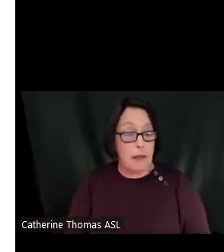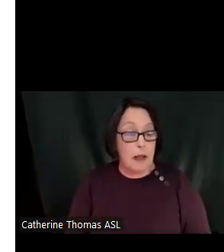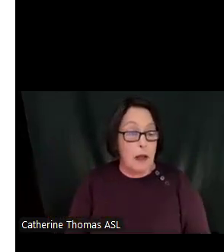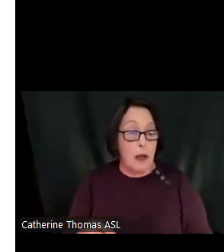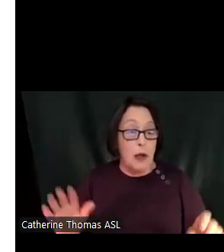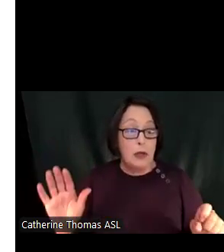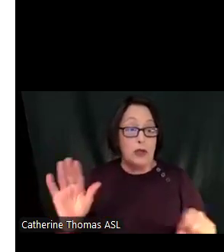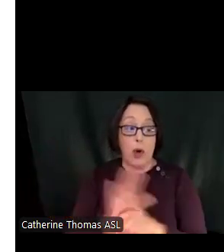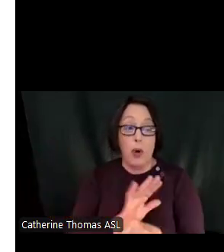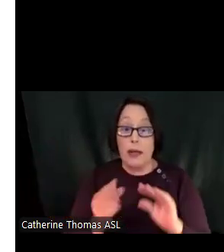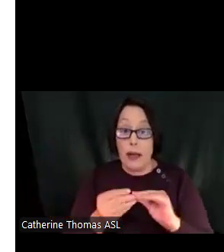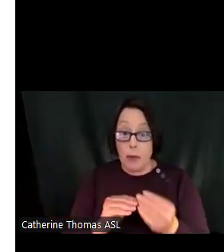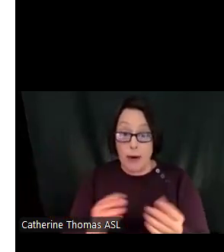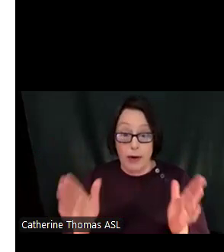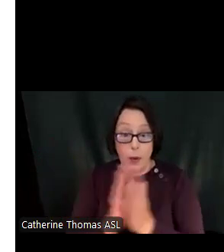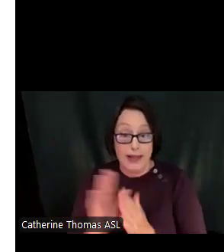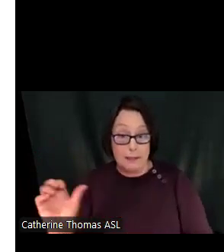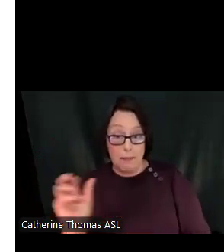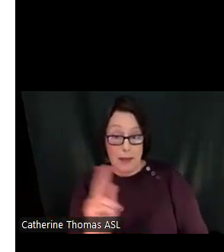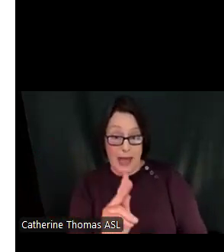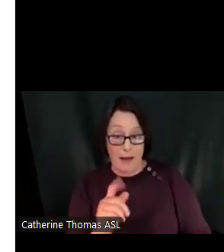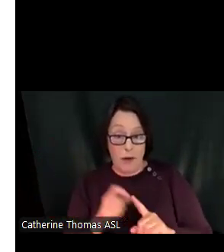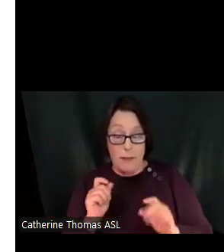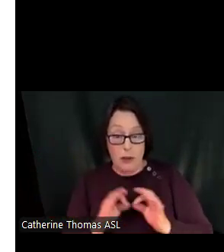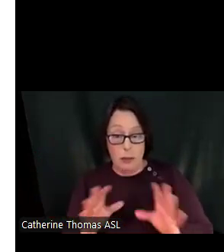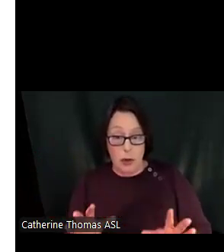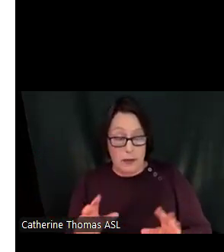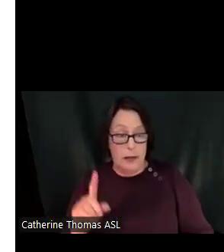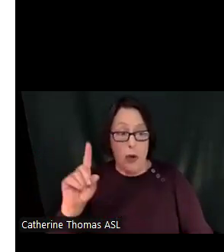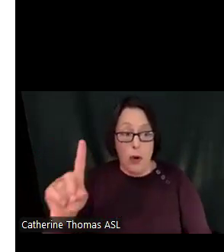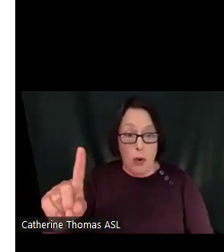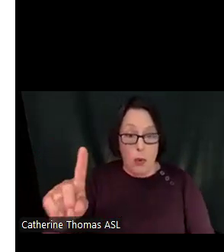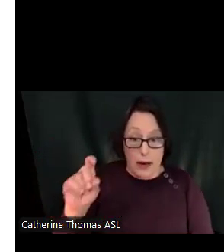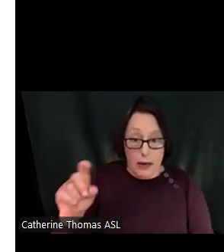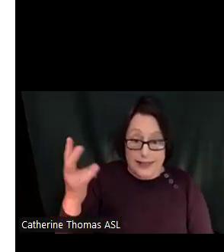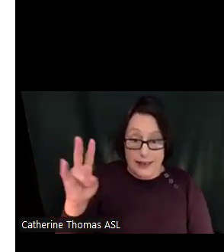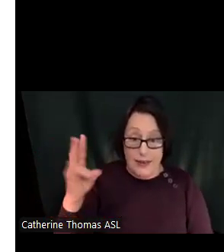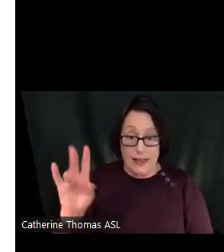amount of requests returned by interpreters for this time period was 117.